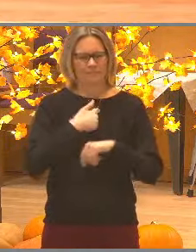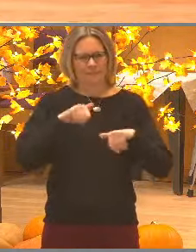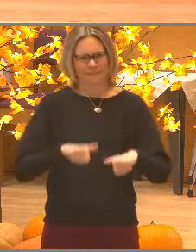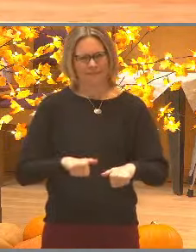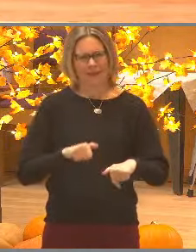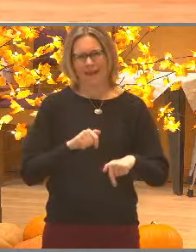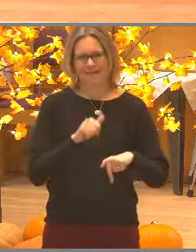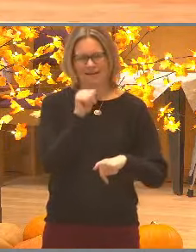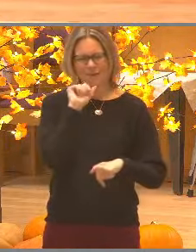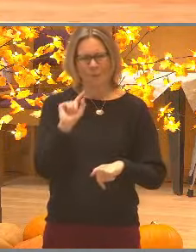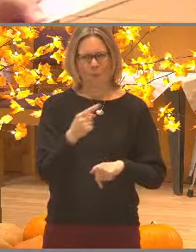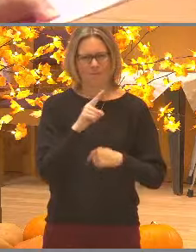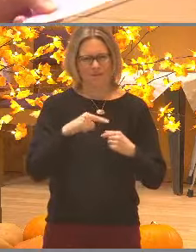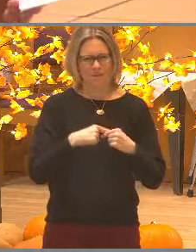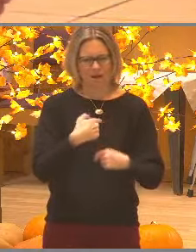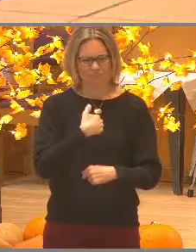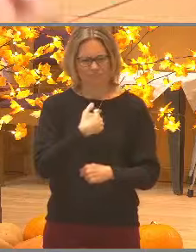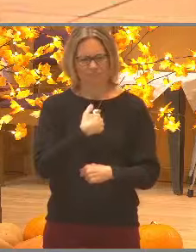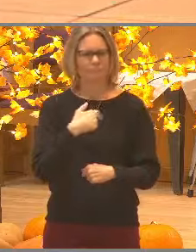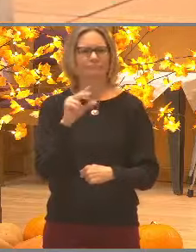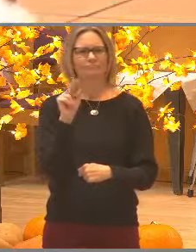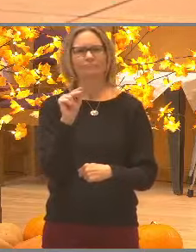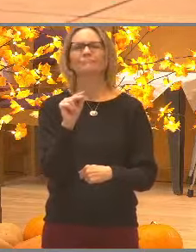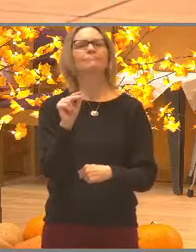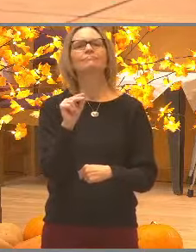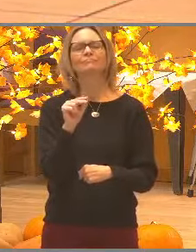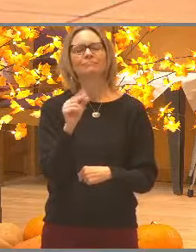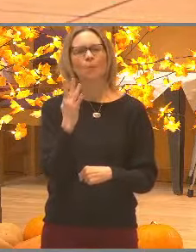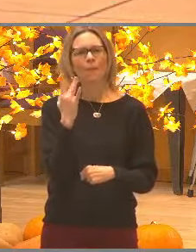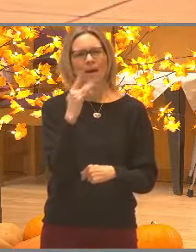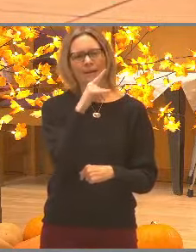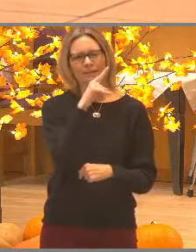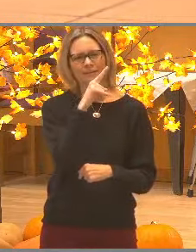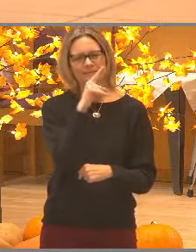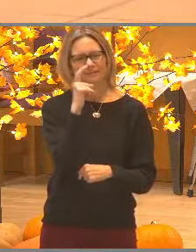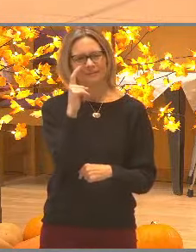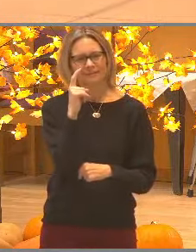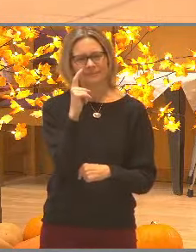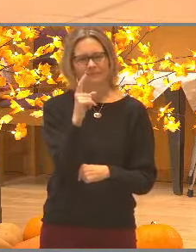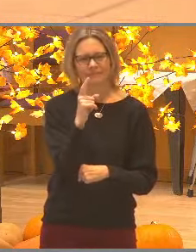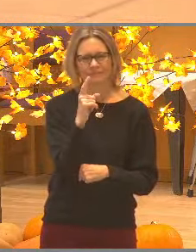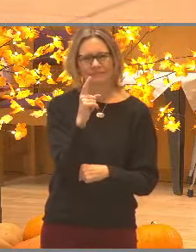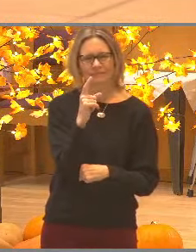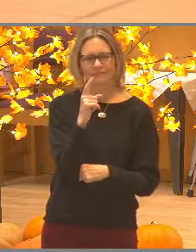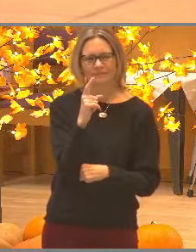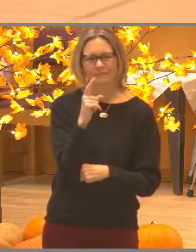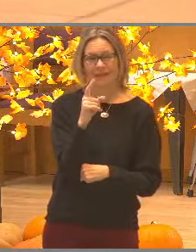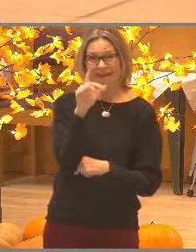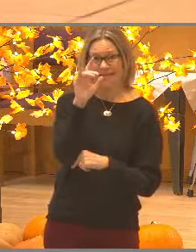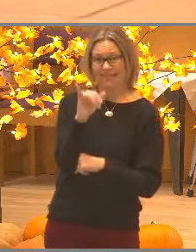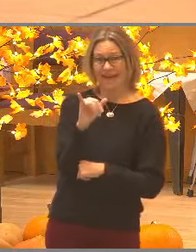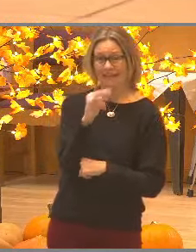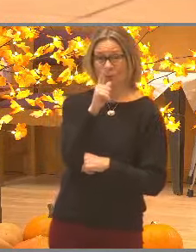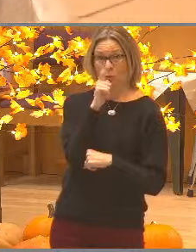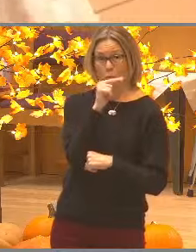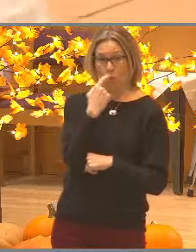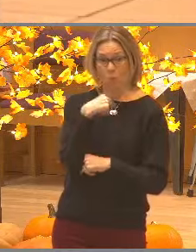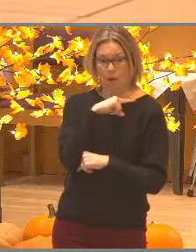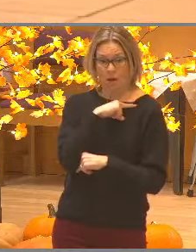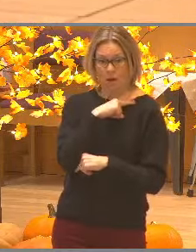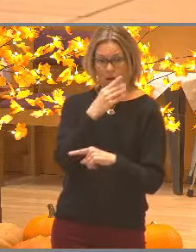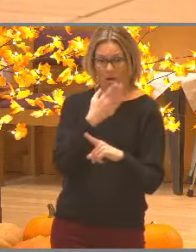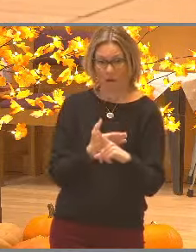only about us or just a desire. It is because that's who we are and for what we have been created, to